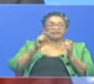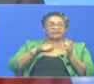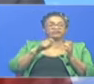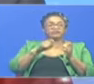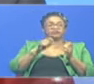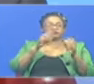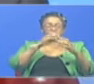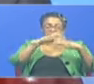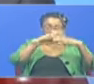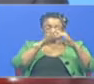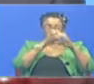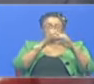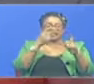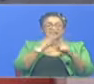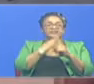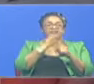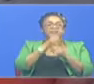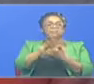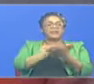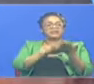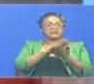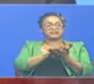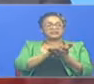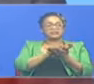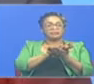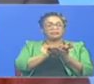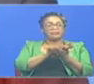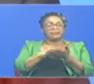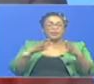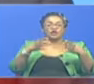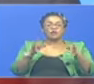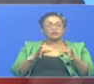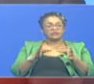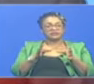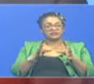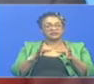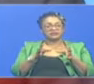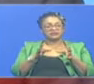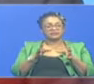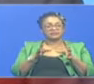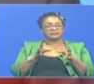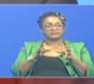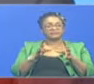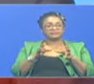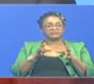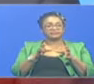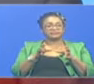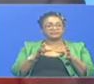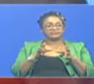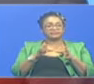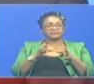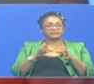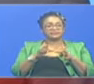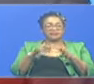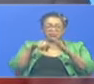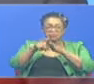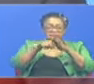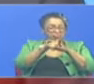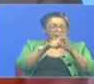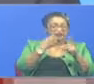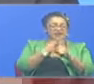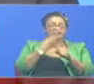testing in many different places. We have to do the community testing going in places. We have to do